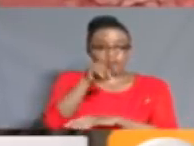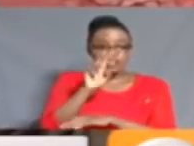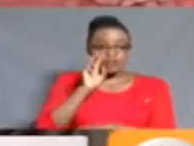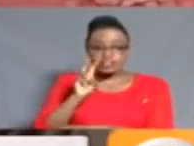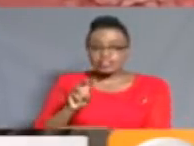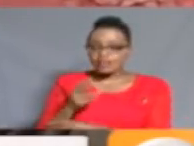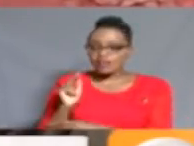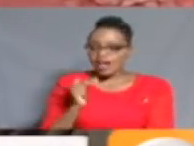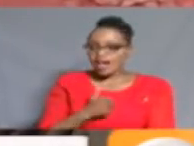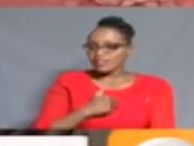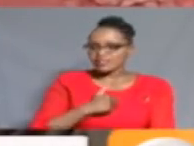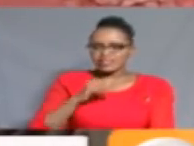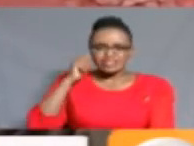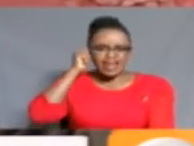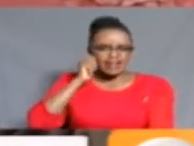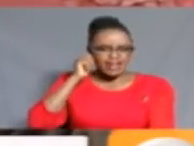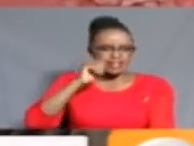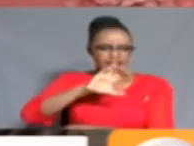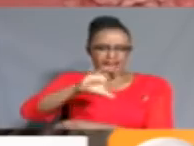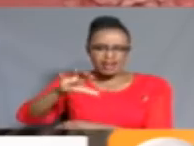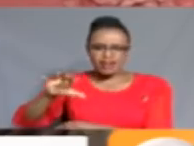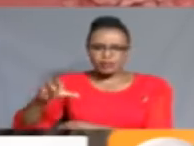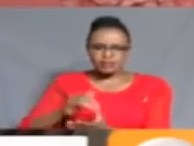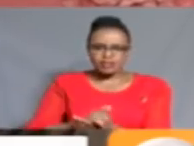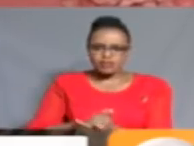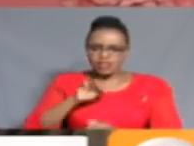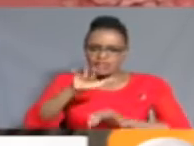kuona sisi county ya Nandi?